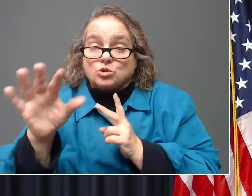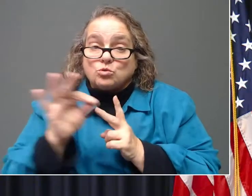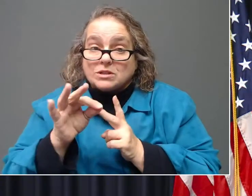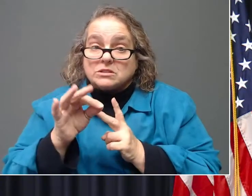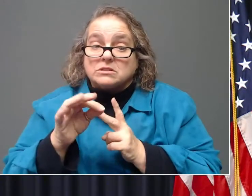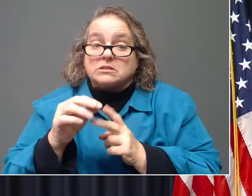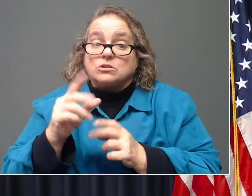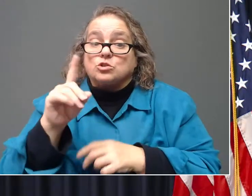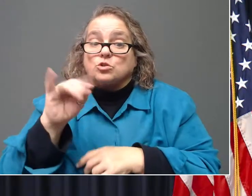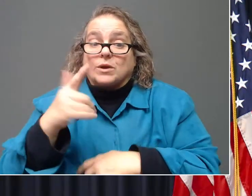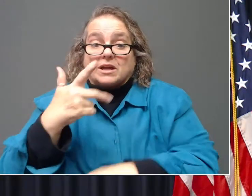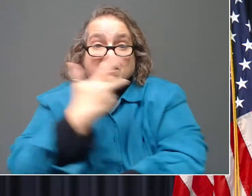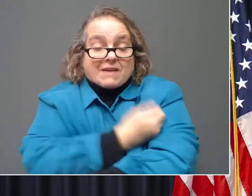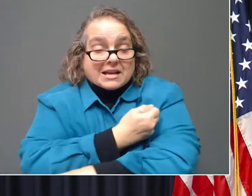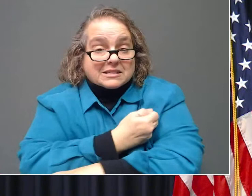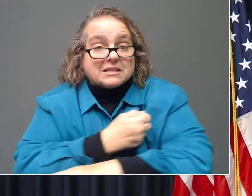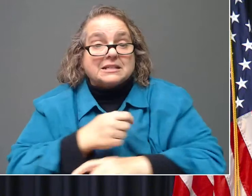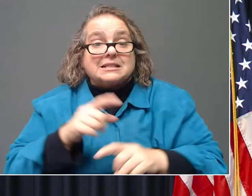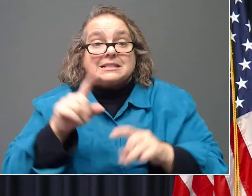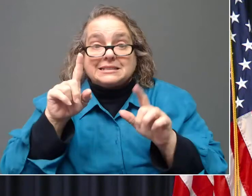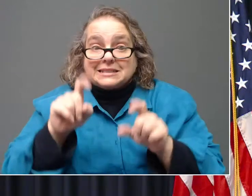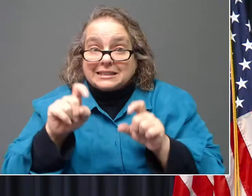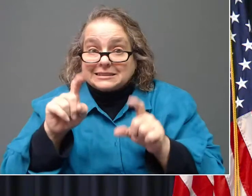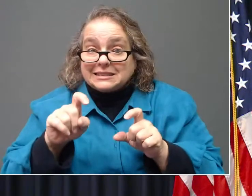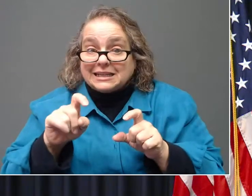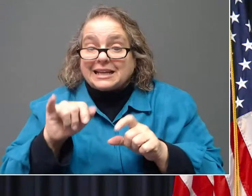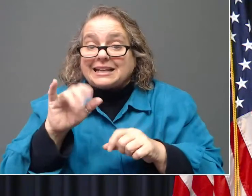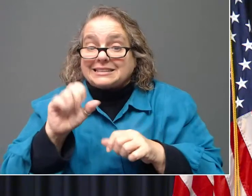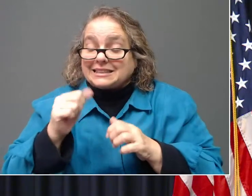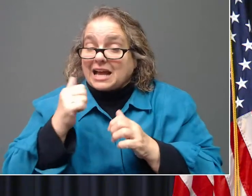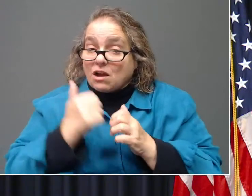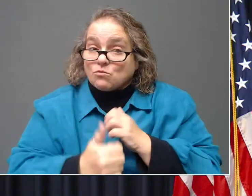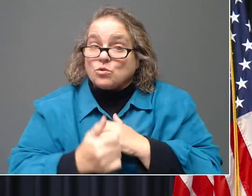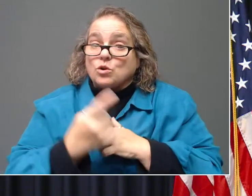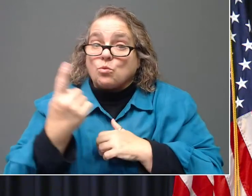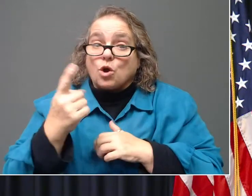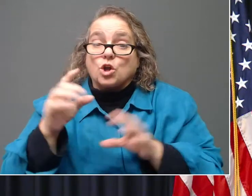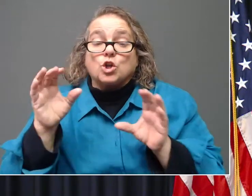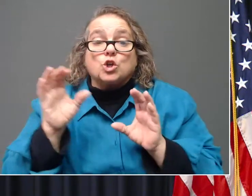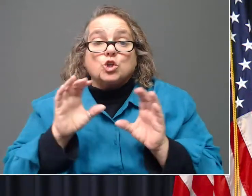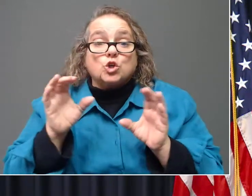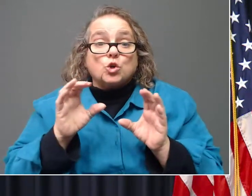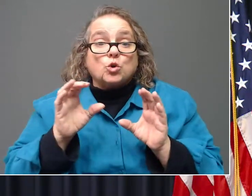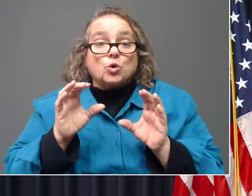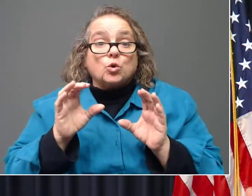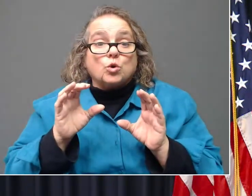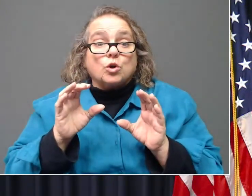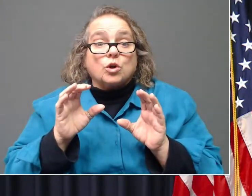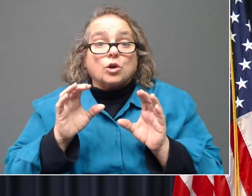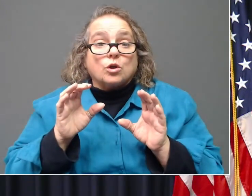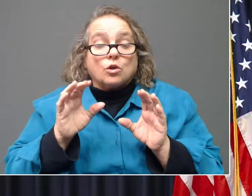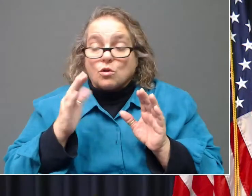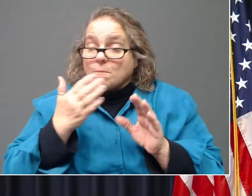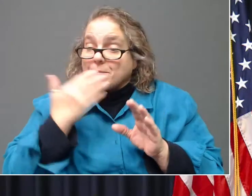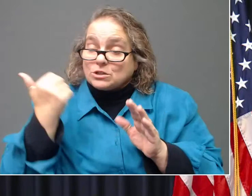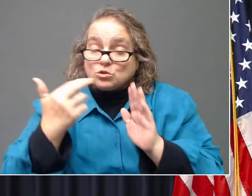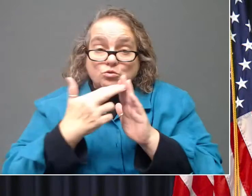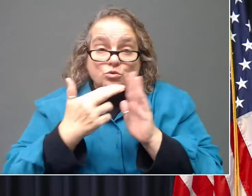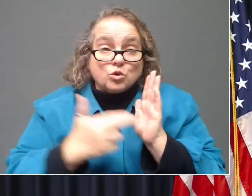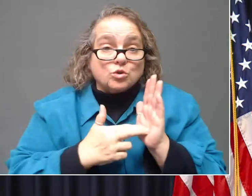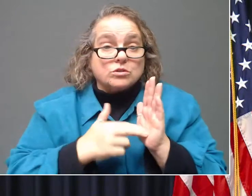vaccinations? Is everybody doing the testing? Is everybody doing enforcement of the best rules? Is every employer who's